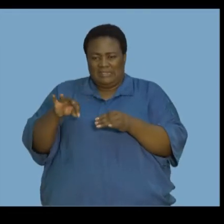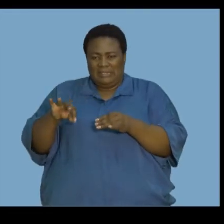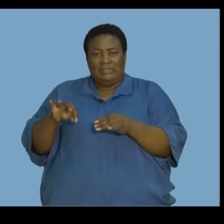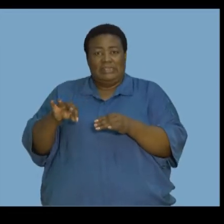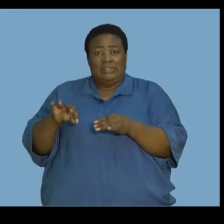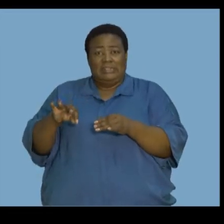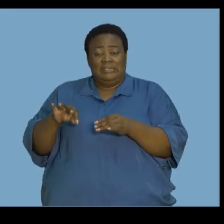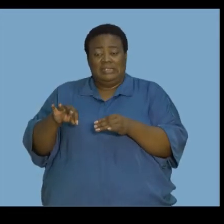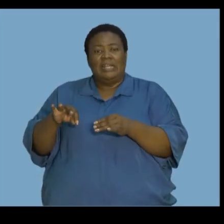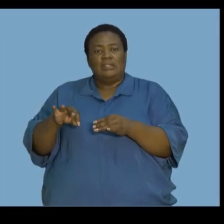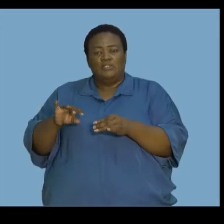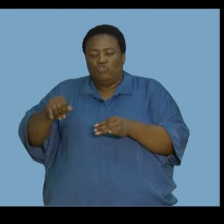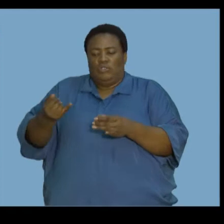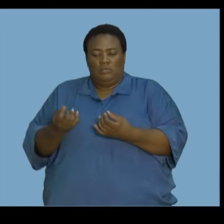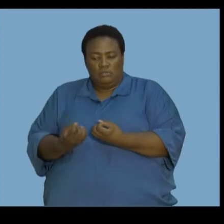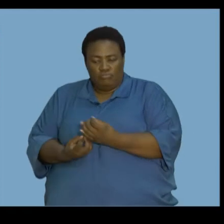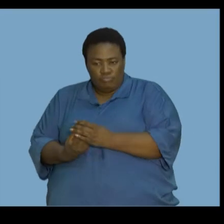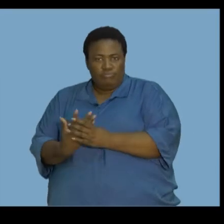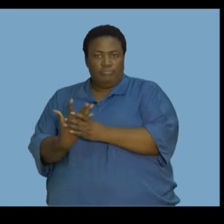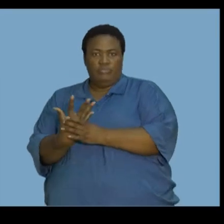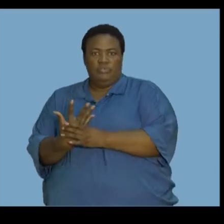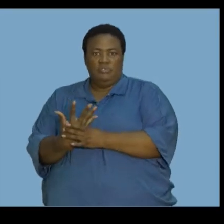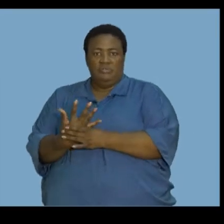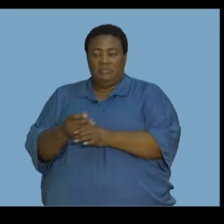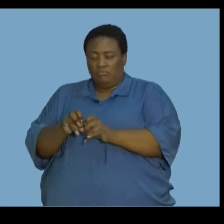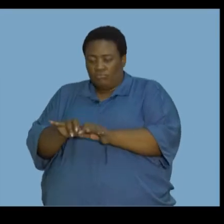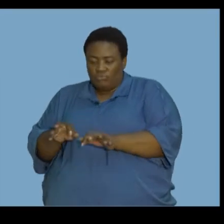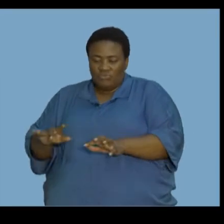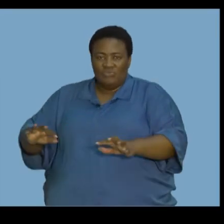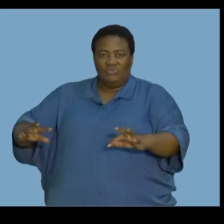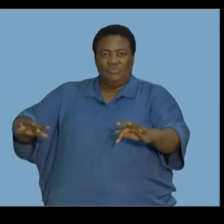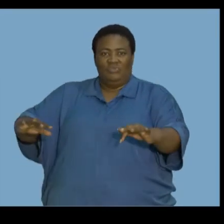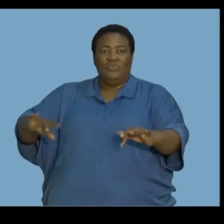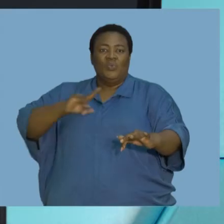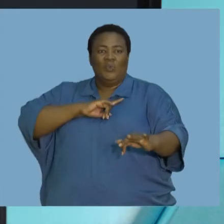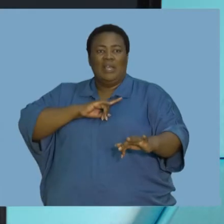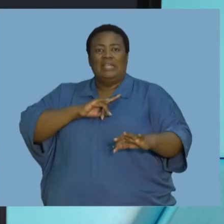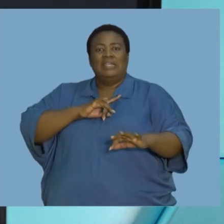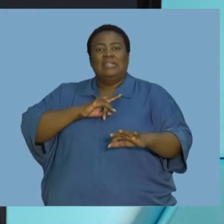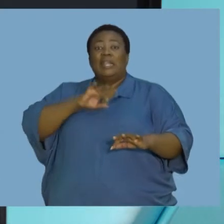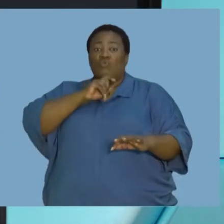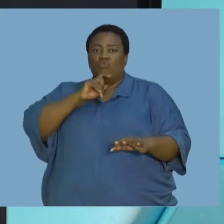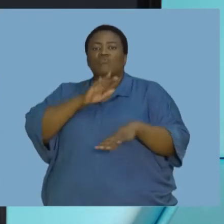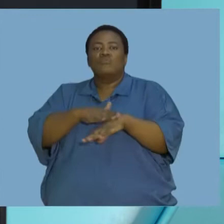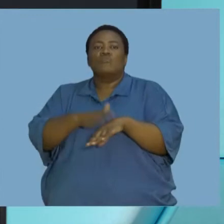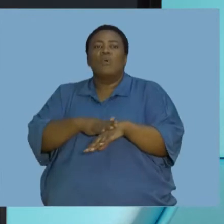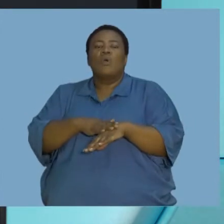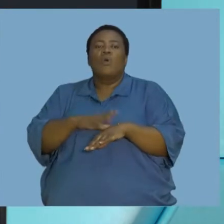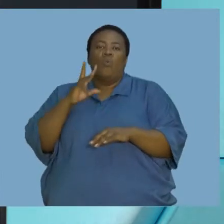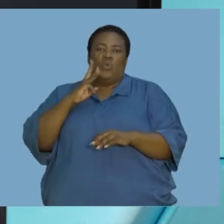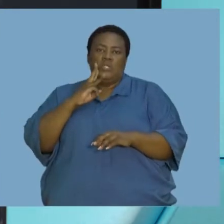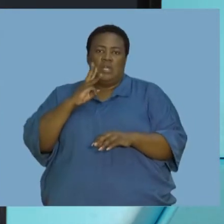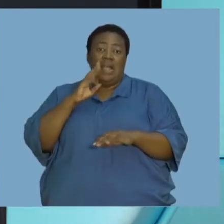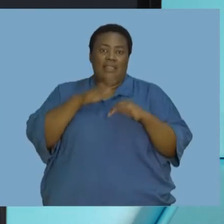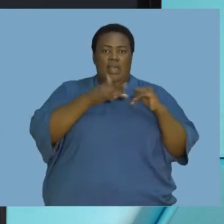not indigenous to the context of a South African environment, but end up using more water than our indigenous